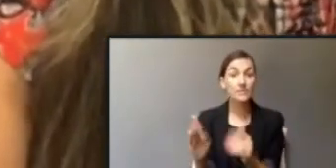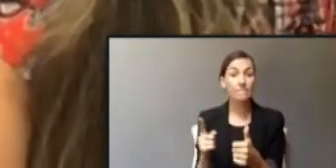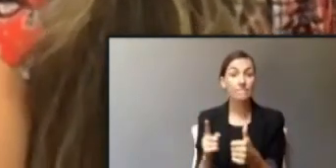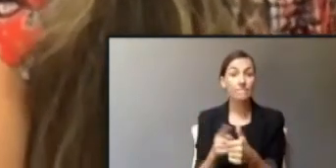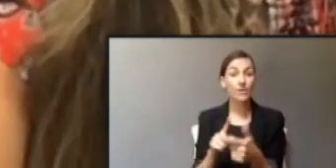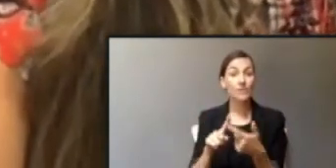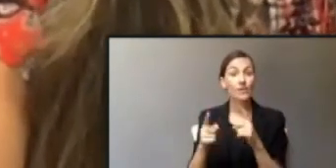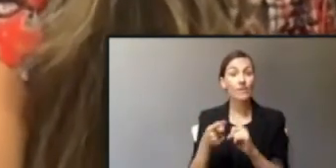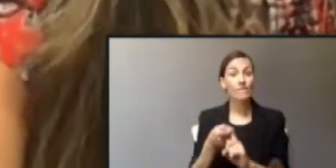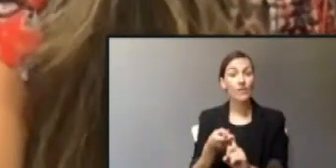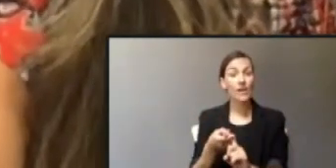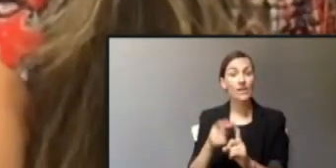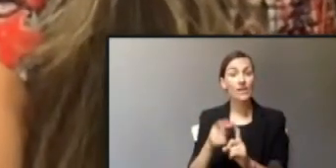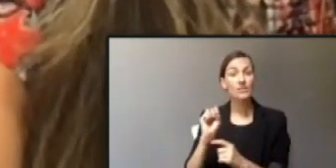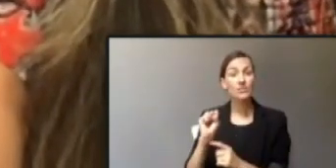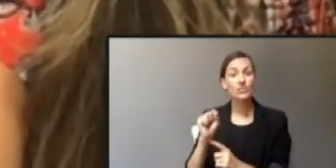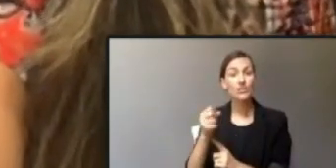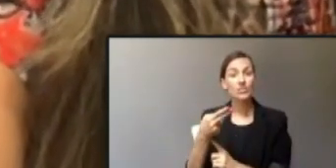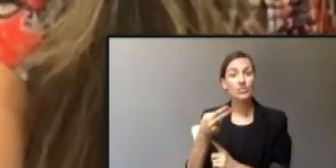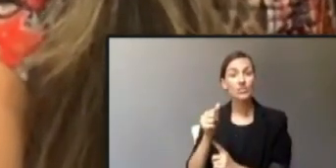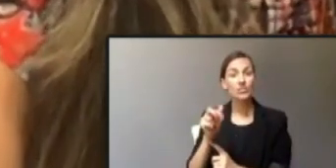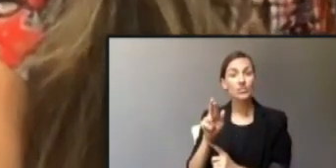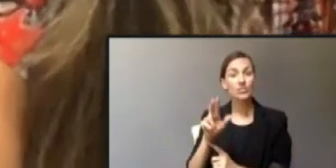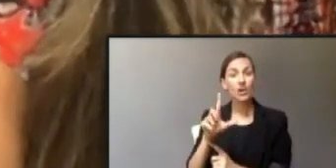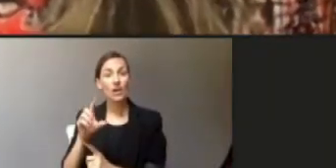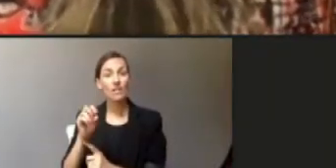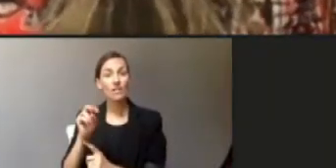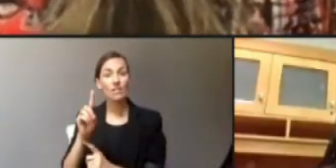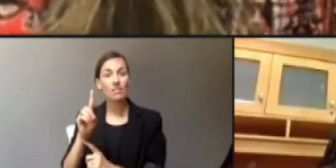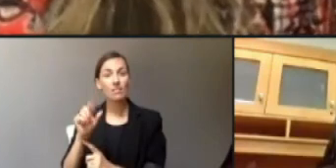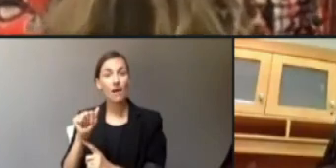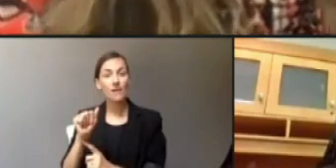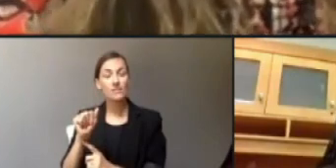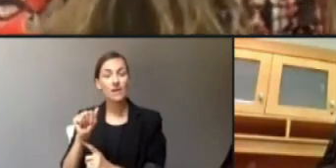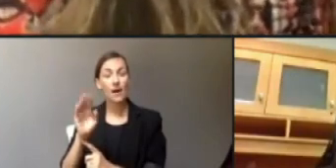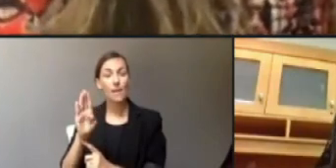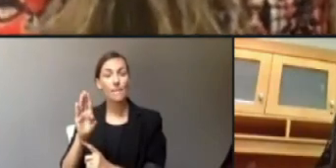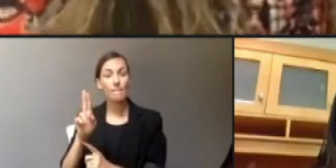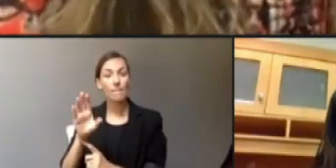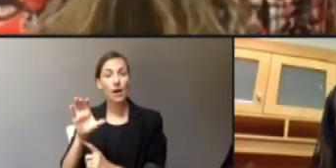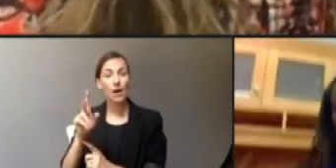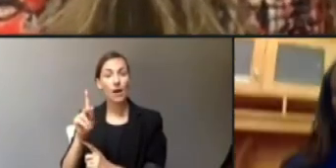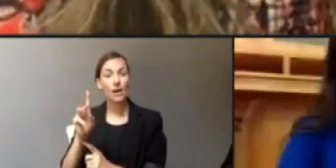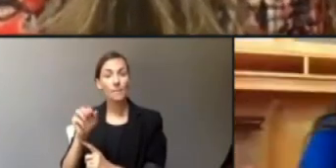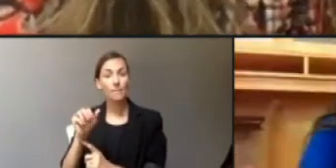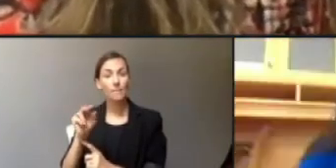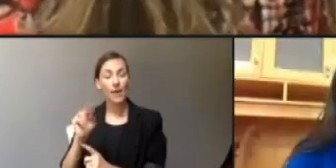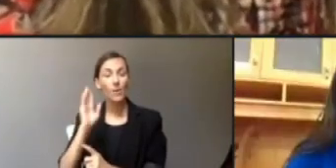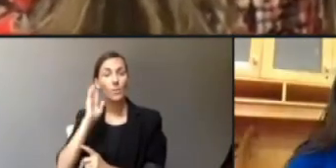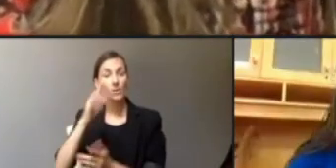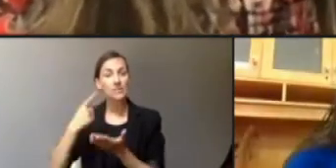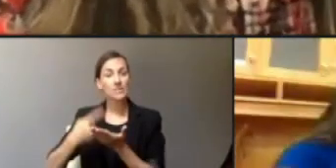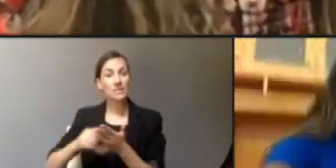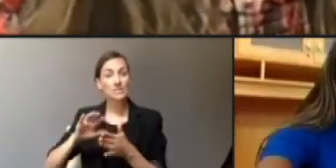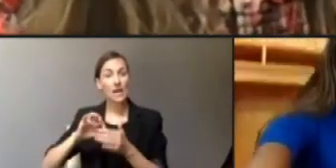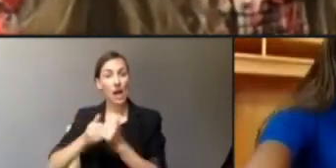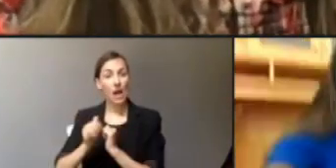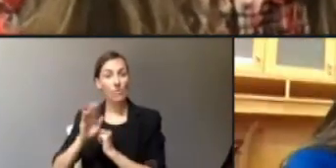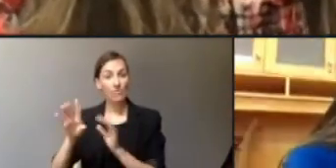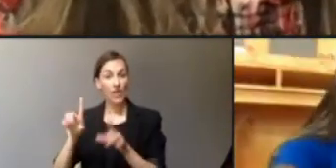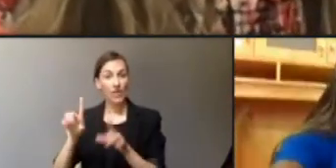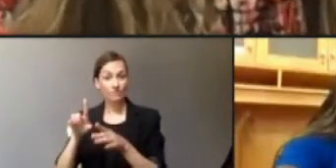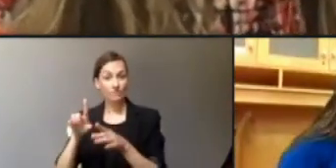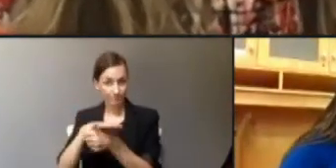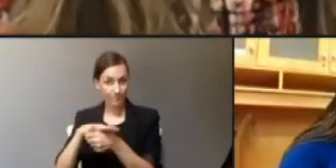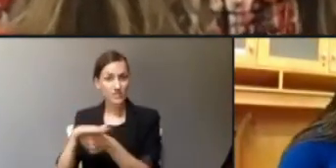friend Charlanda Buckman from DPSCD that will give us an update on how the district is handling the